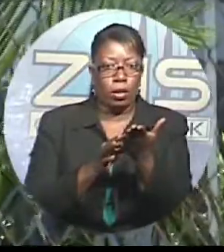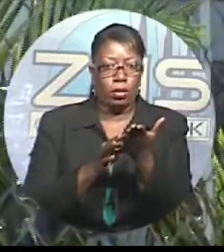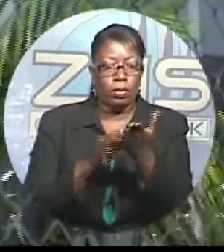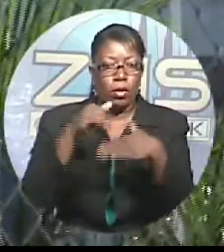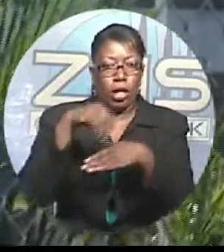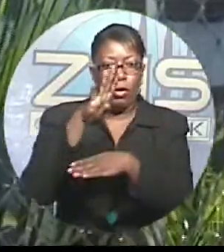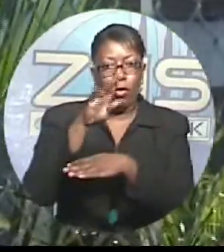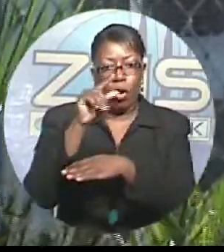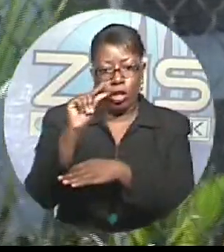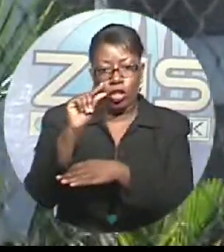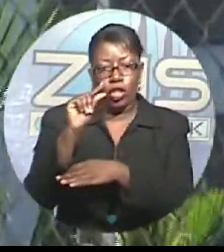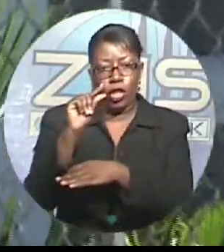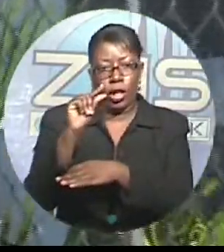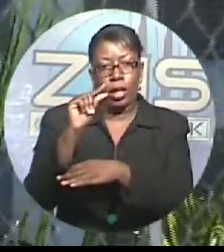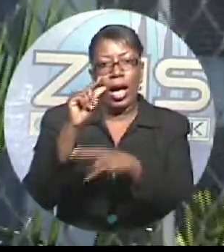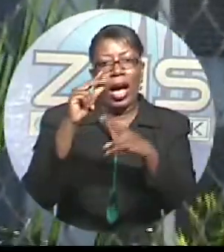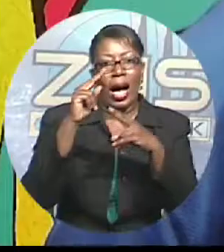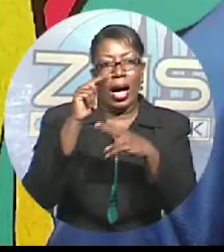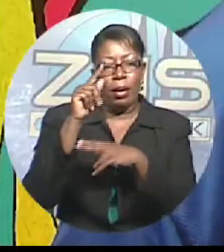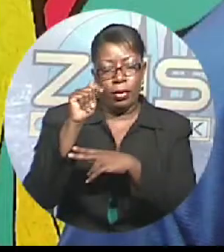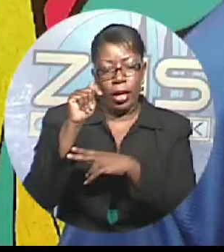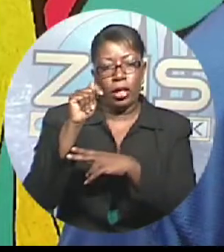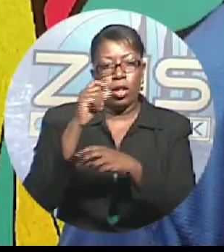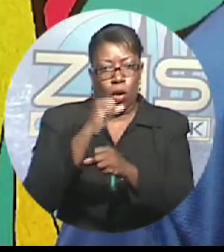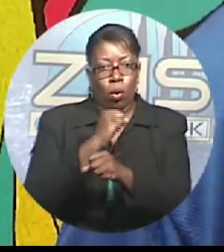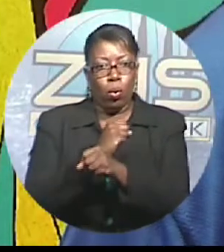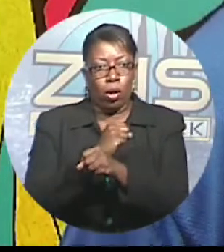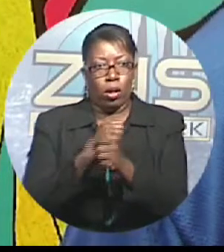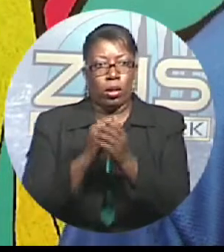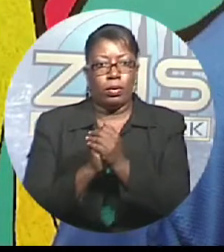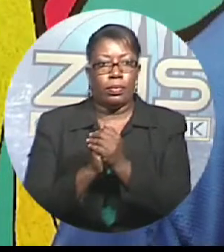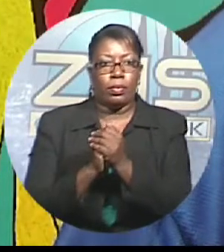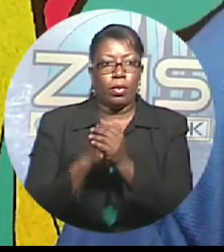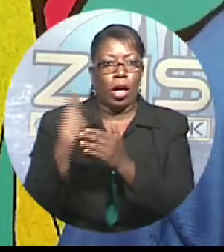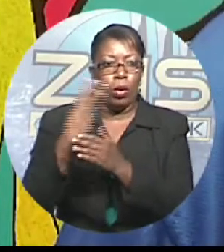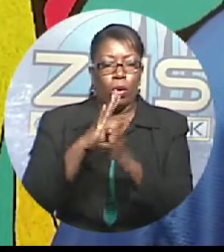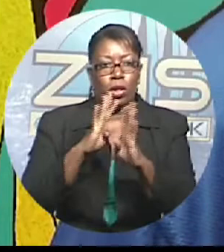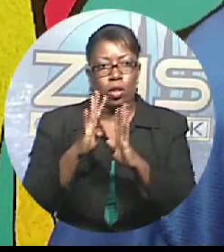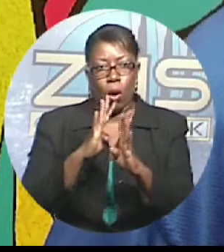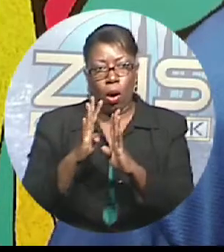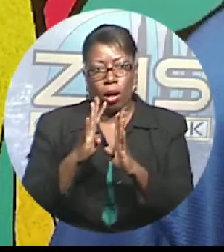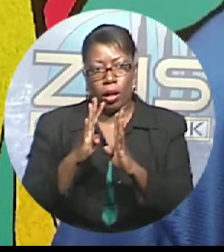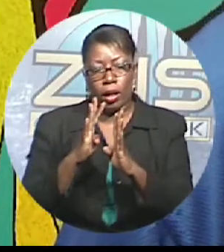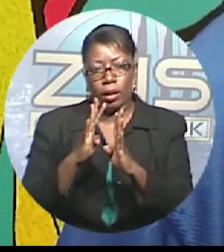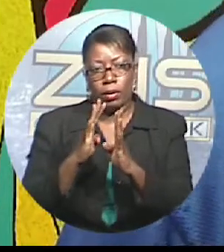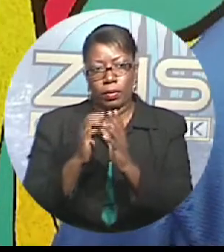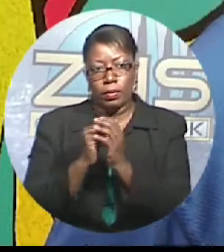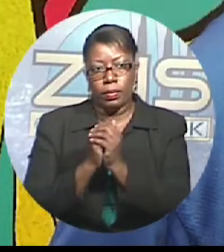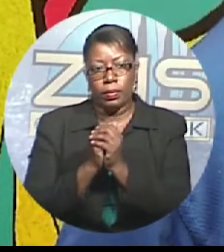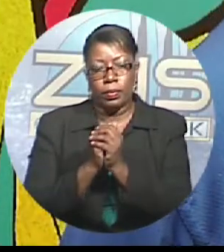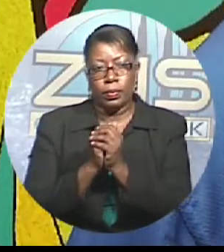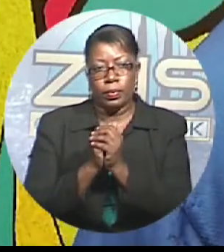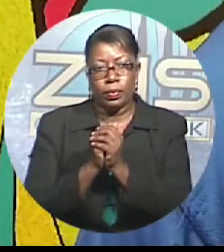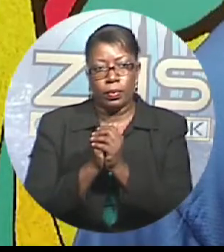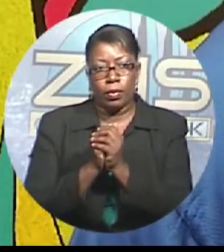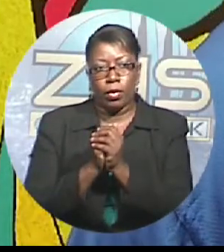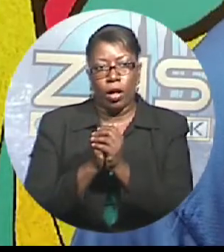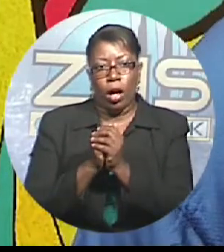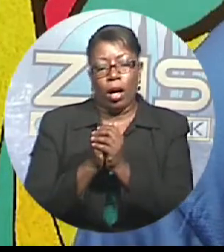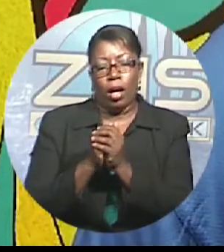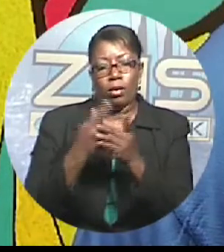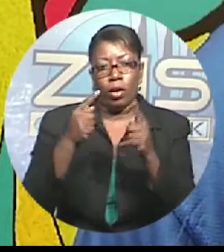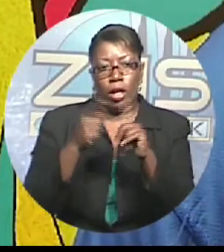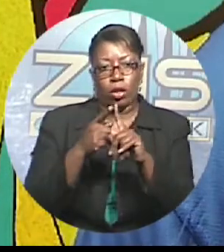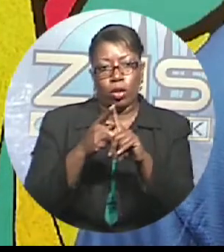in an effort to strengthen its resiliency. You will hear us coming and talking about some of the further investments we're making at the plant. to show that where we can, we